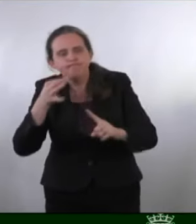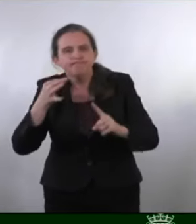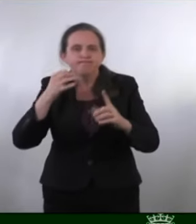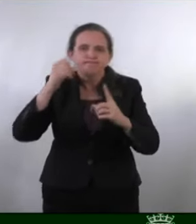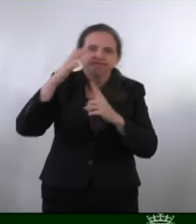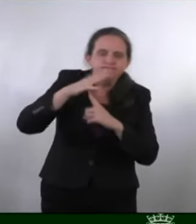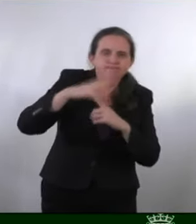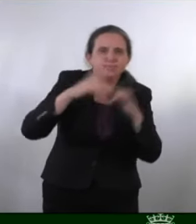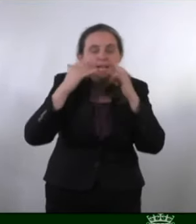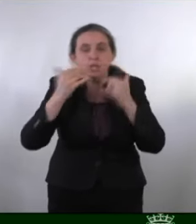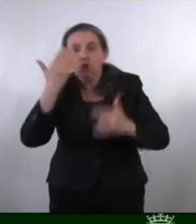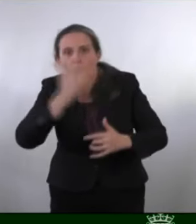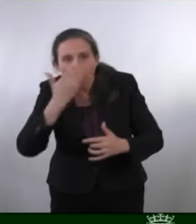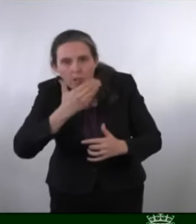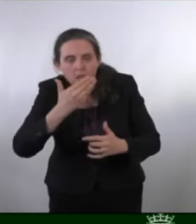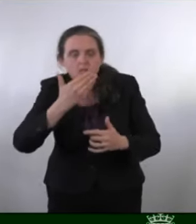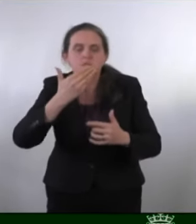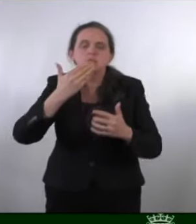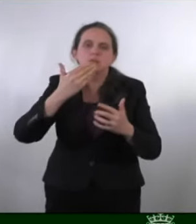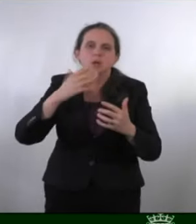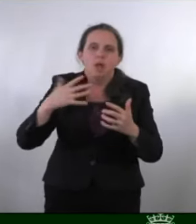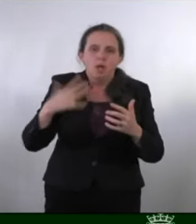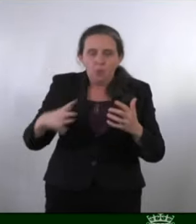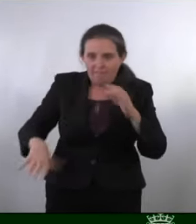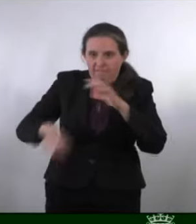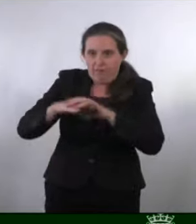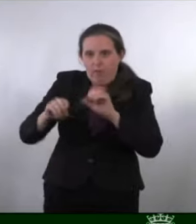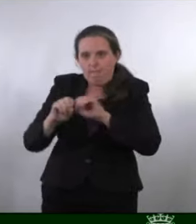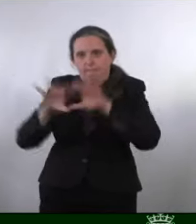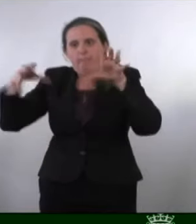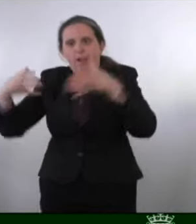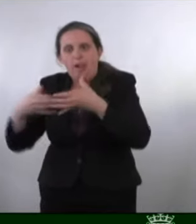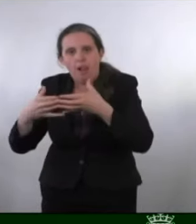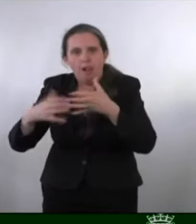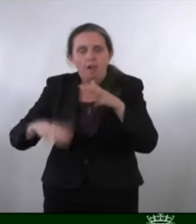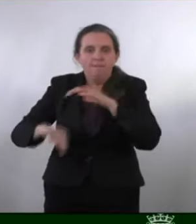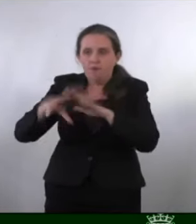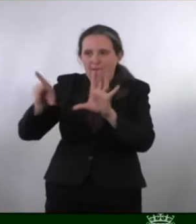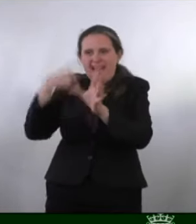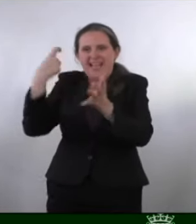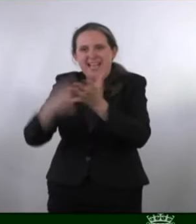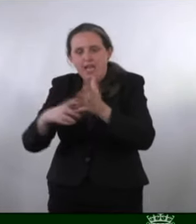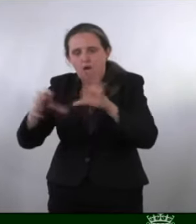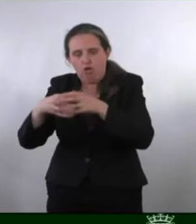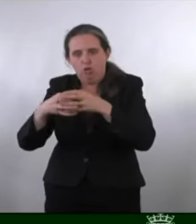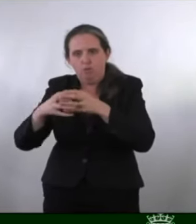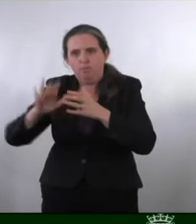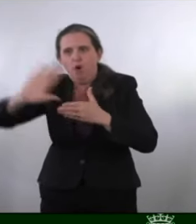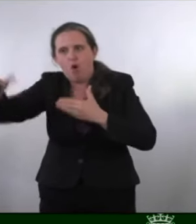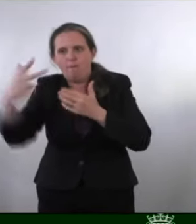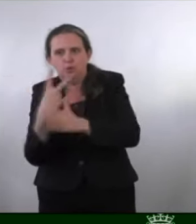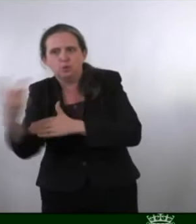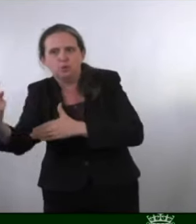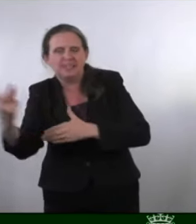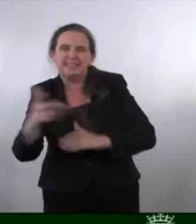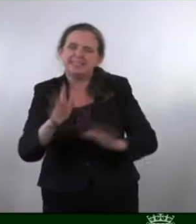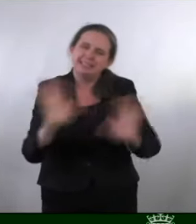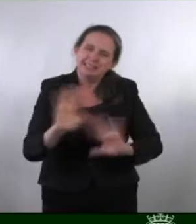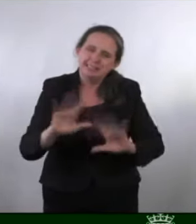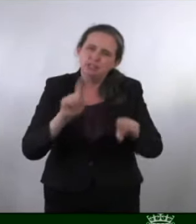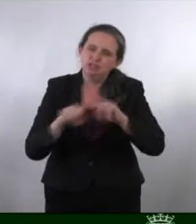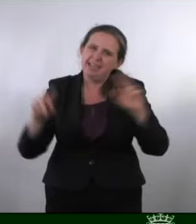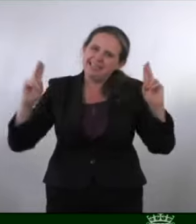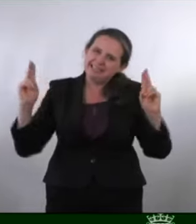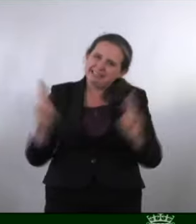teachers and making sure that we don't send whole bubbles home. And that's why schools and universities, along with